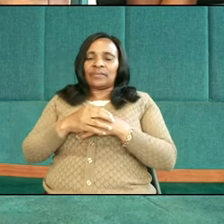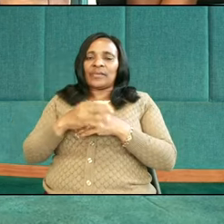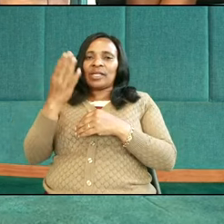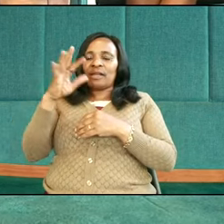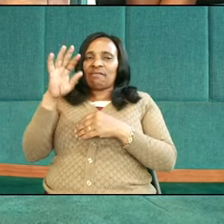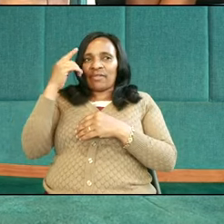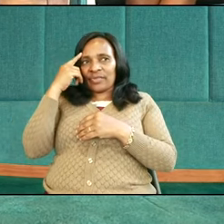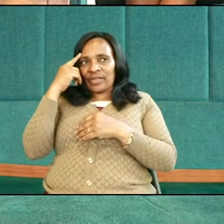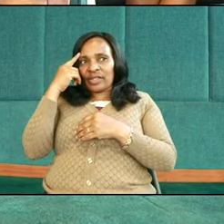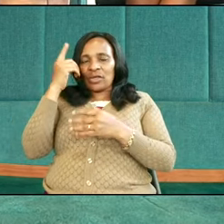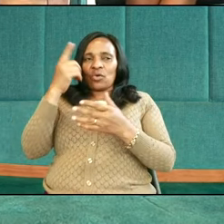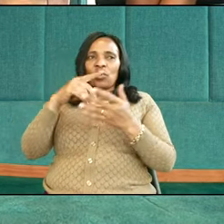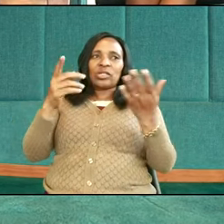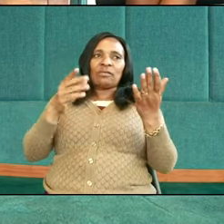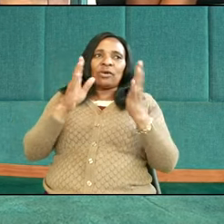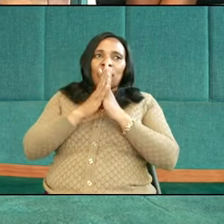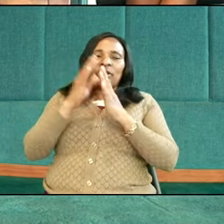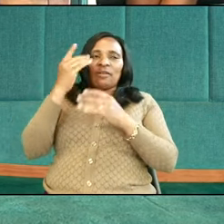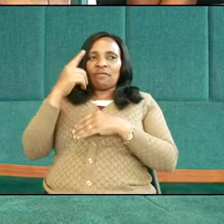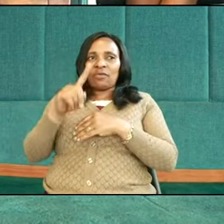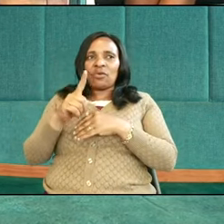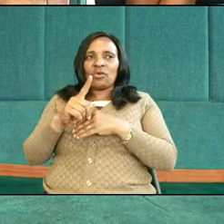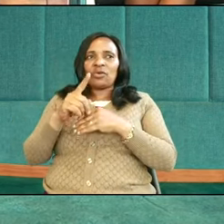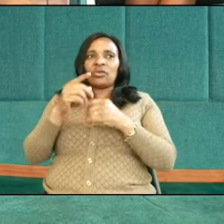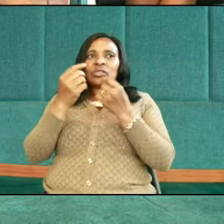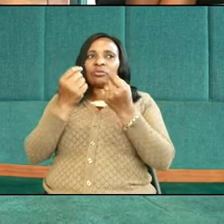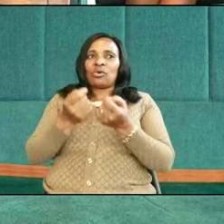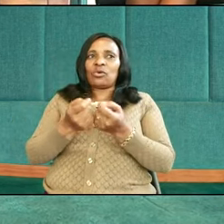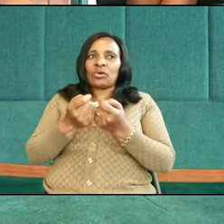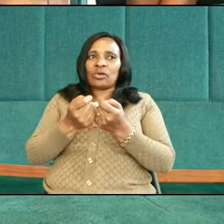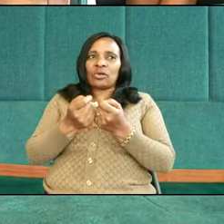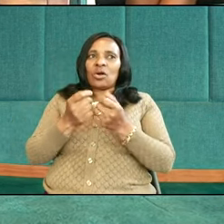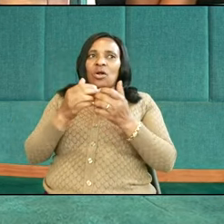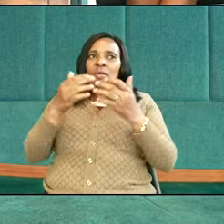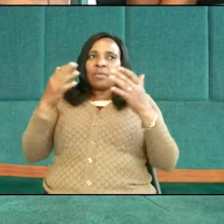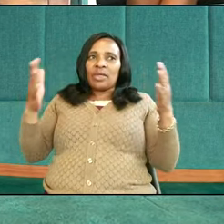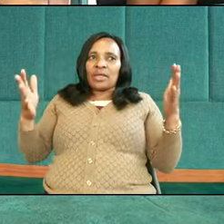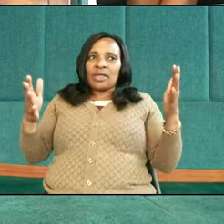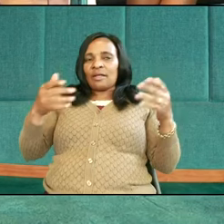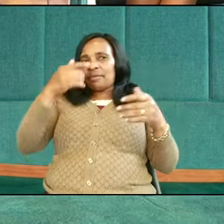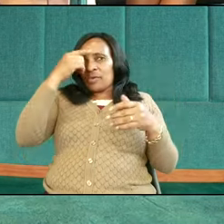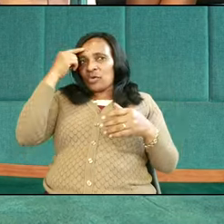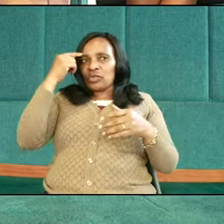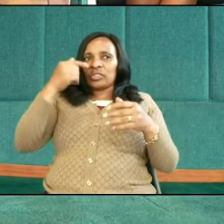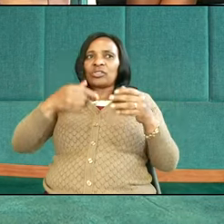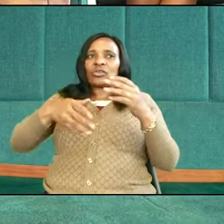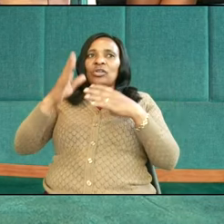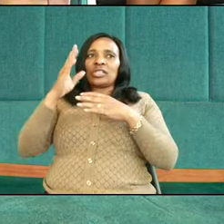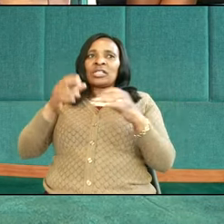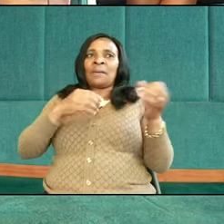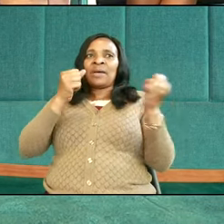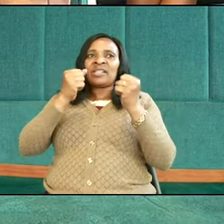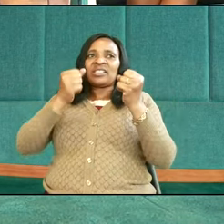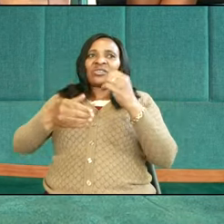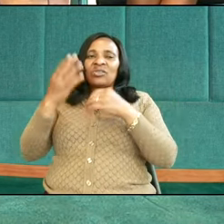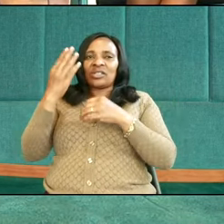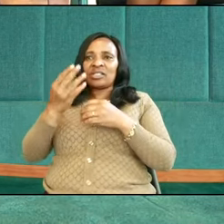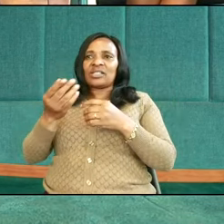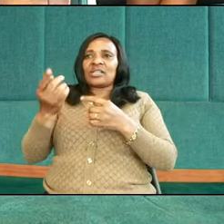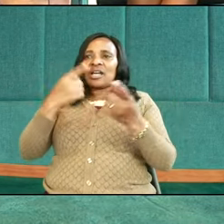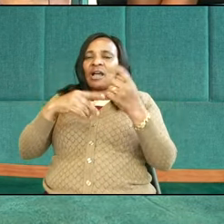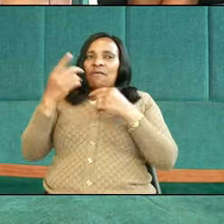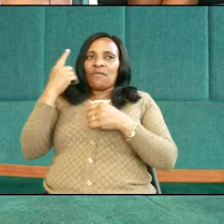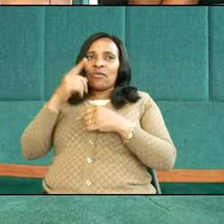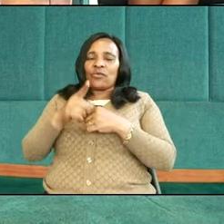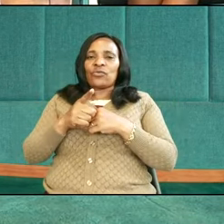think that what you pray for is too small or it's too big, because God is a mighty God and he will come through for you.